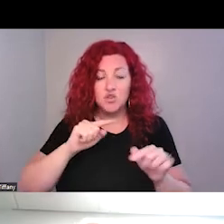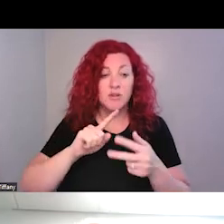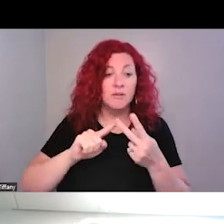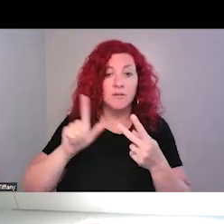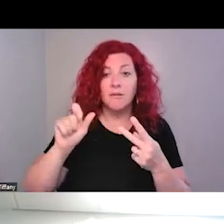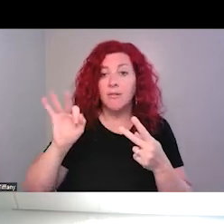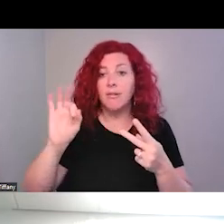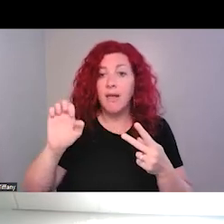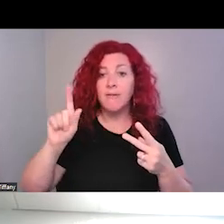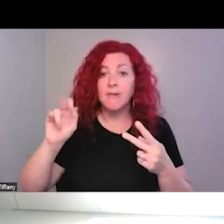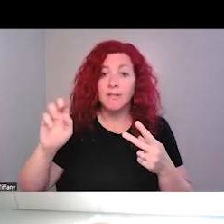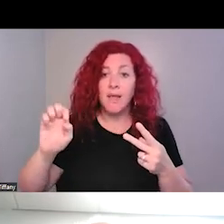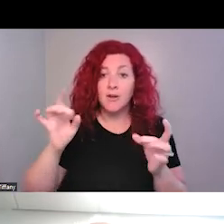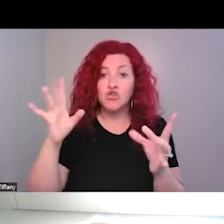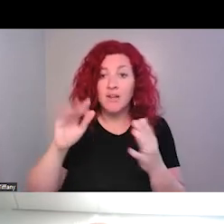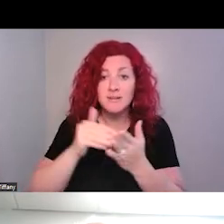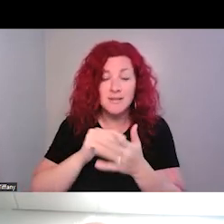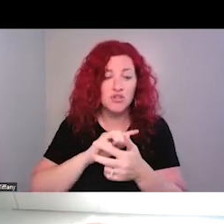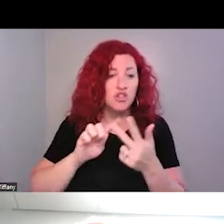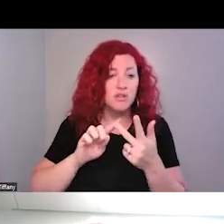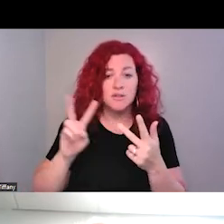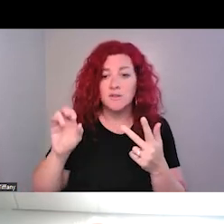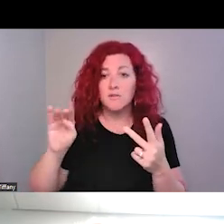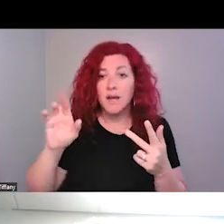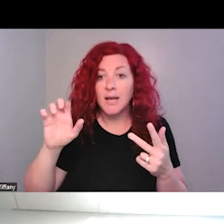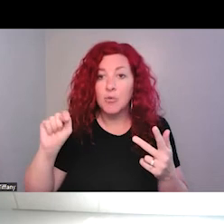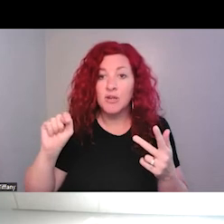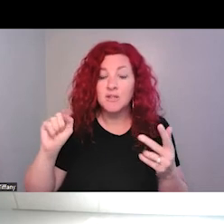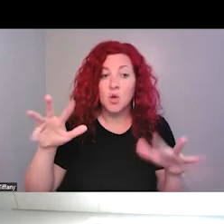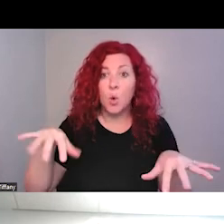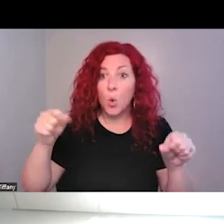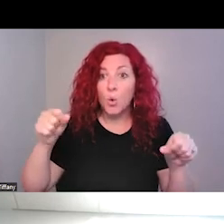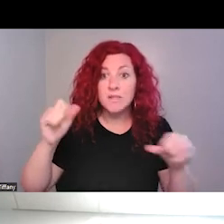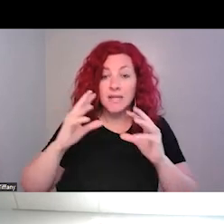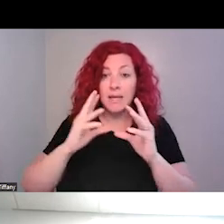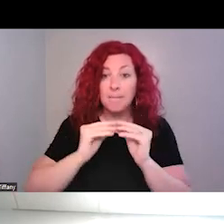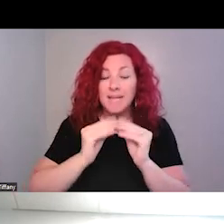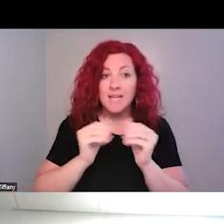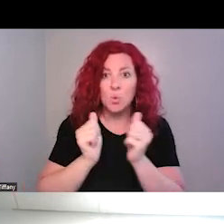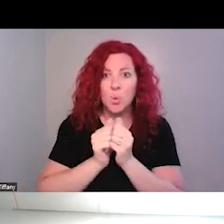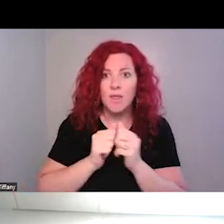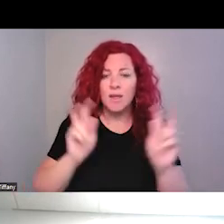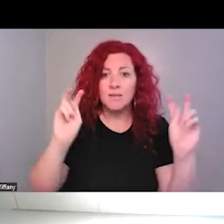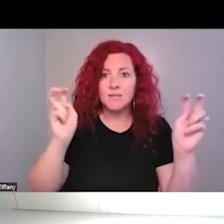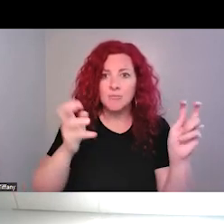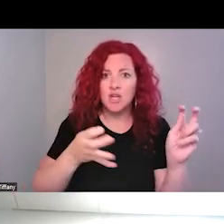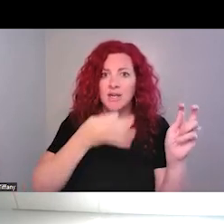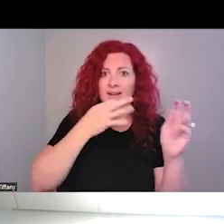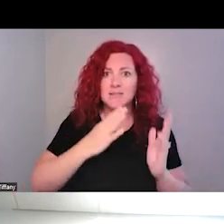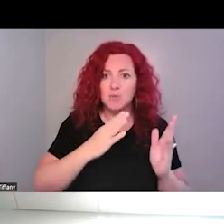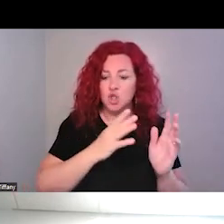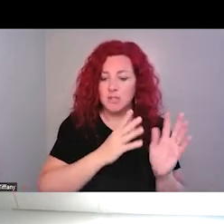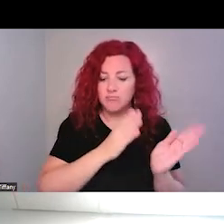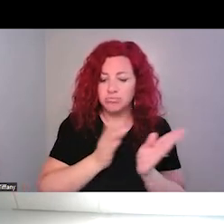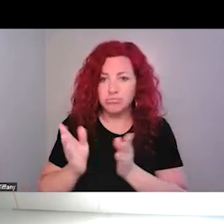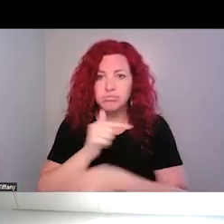crisis centers. Vibrant hosted a meeting of subject matter experts looking at the